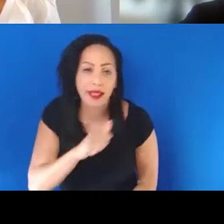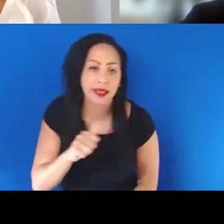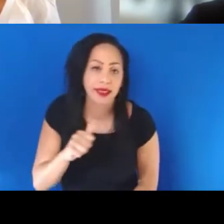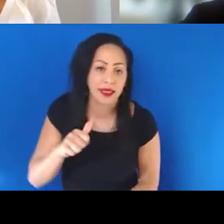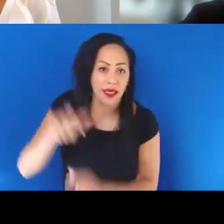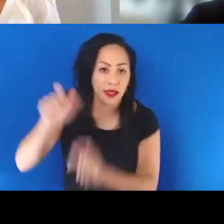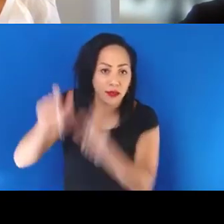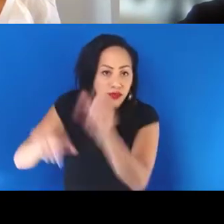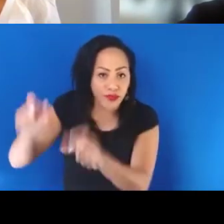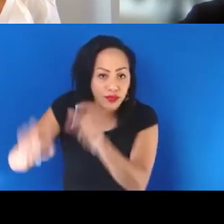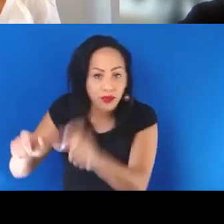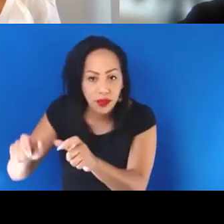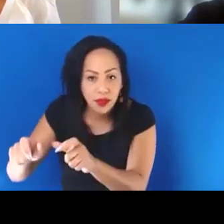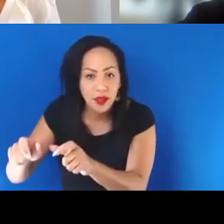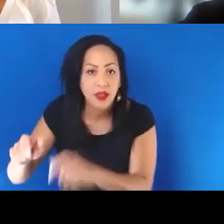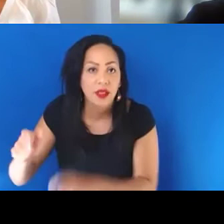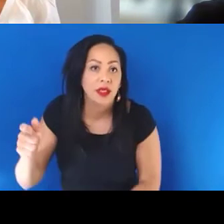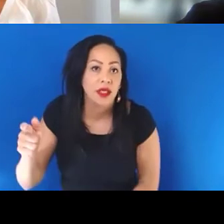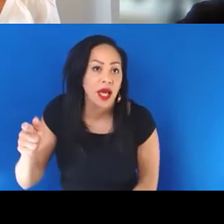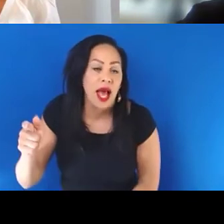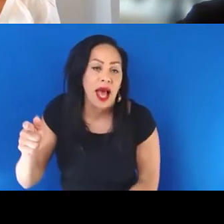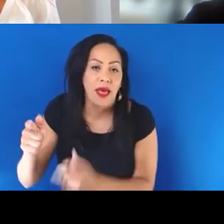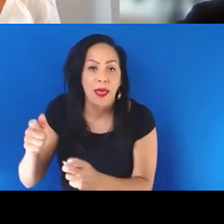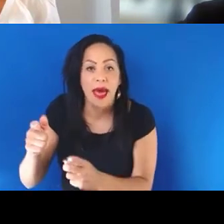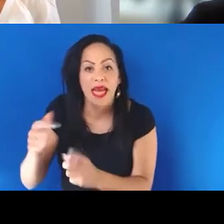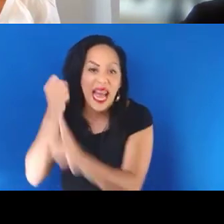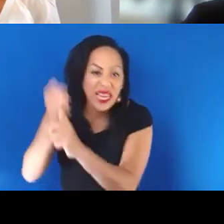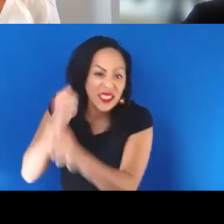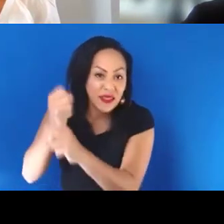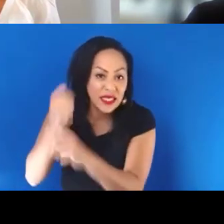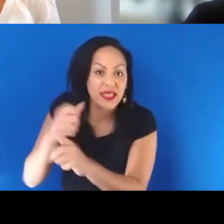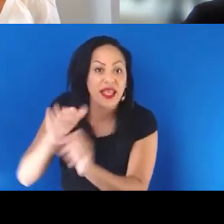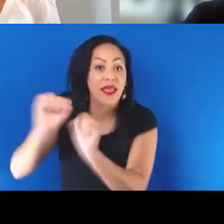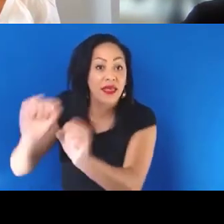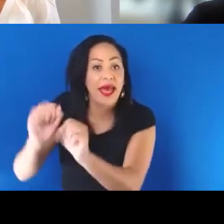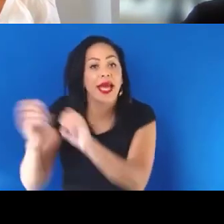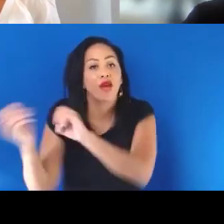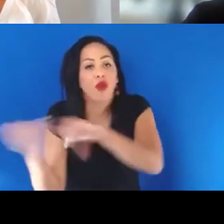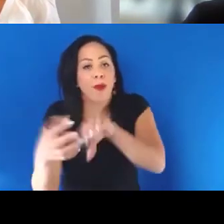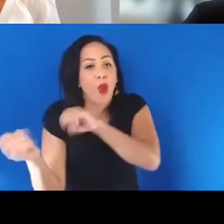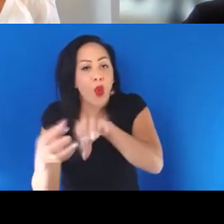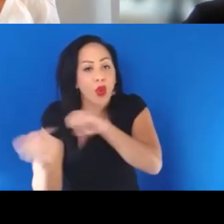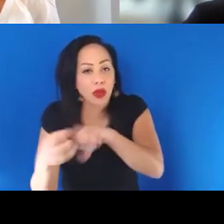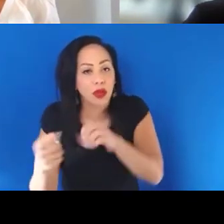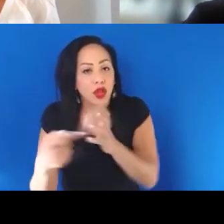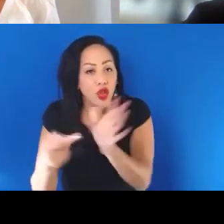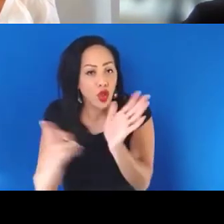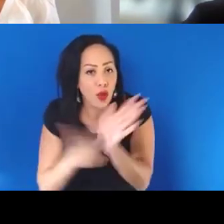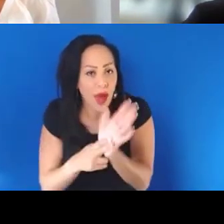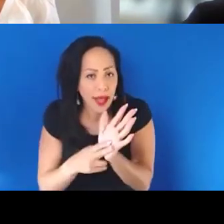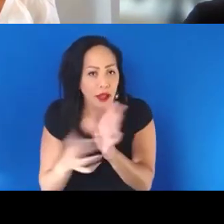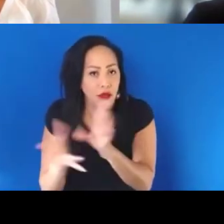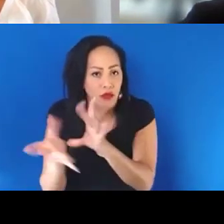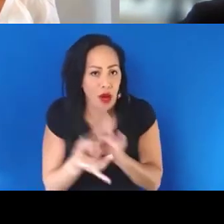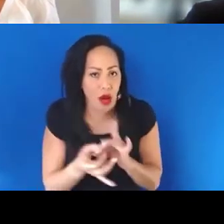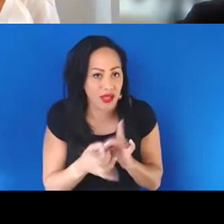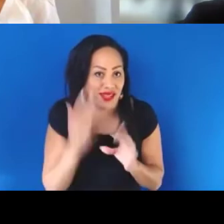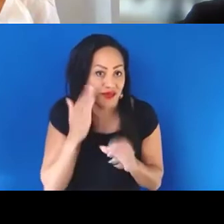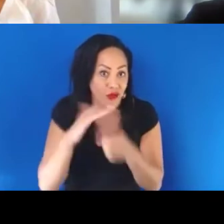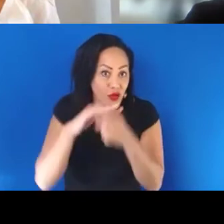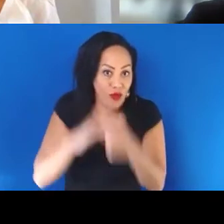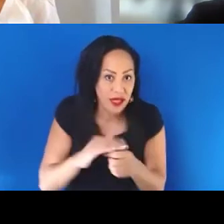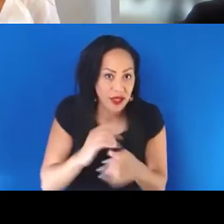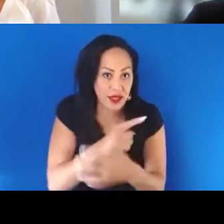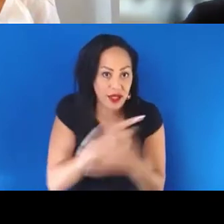that the UN can't necessarily get into and report on it to the UN. And her report